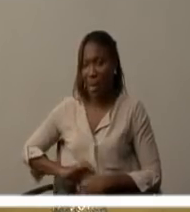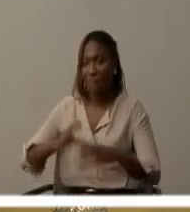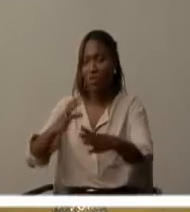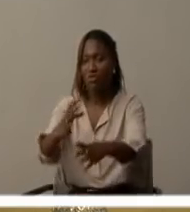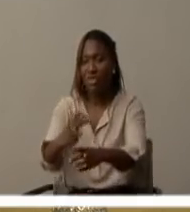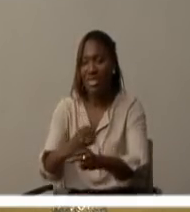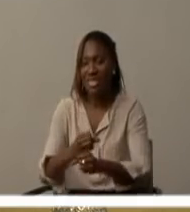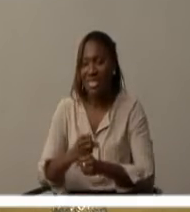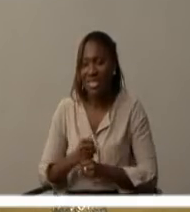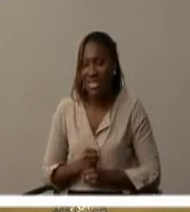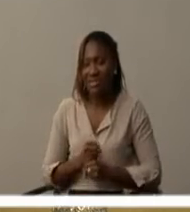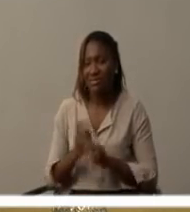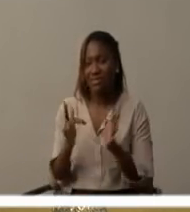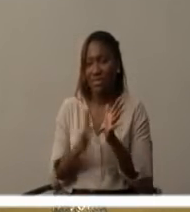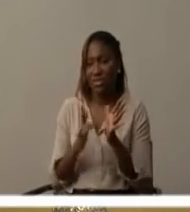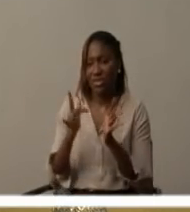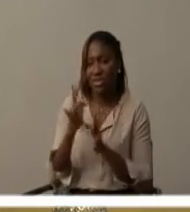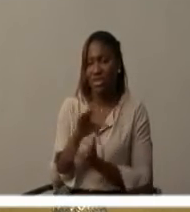Receive Jesus Christ.